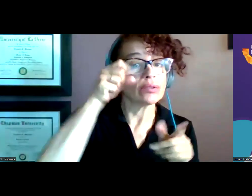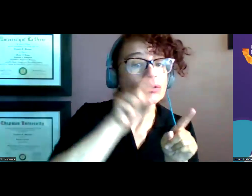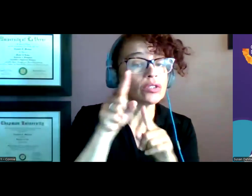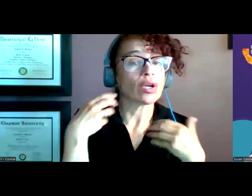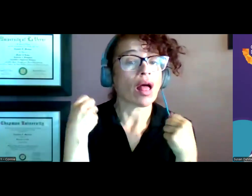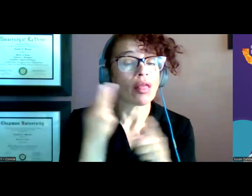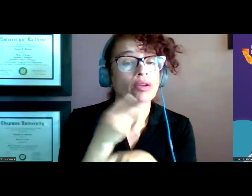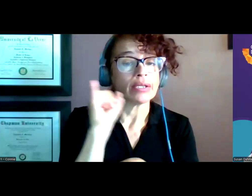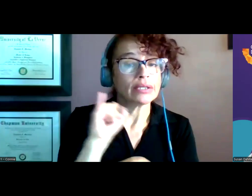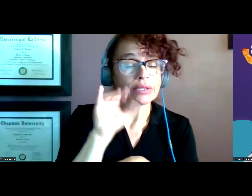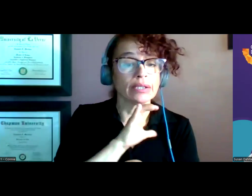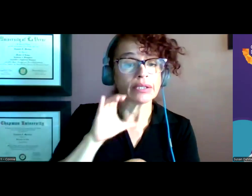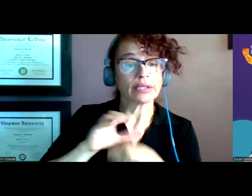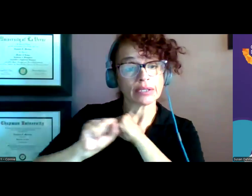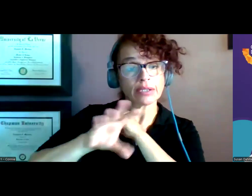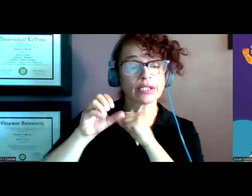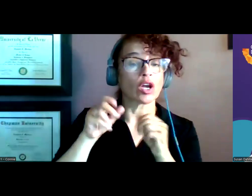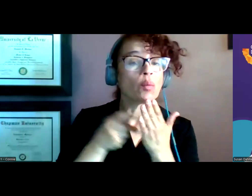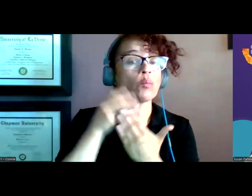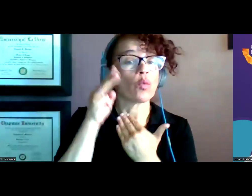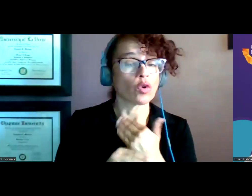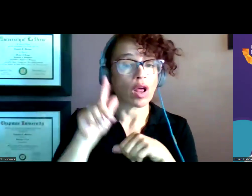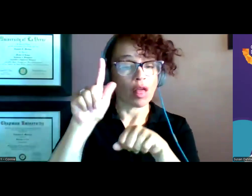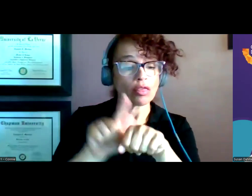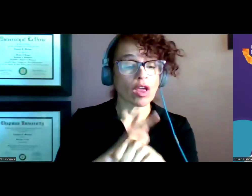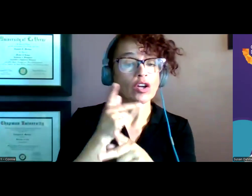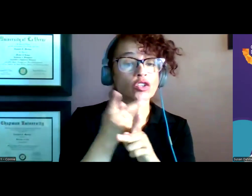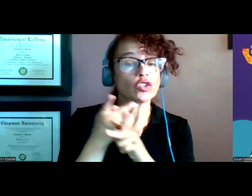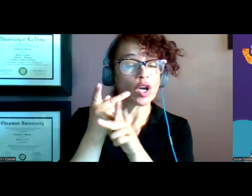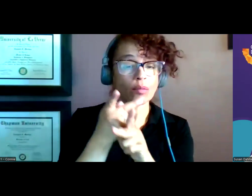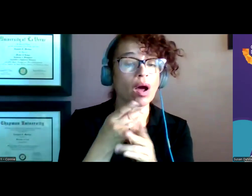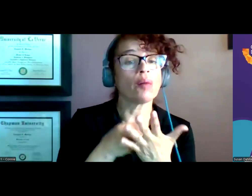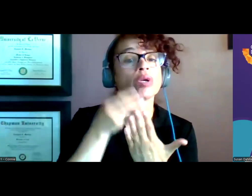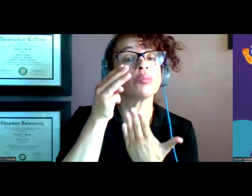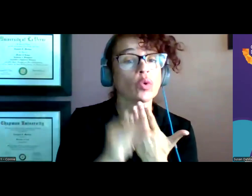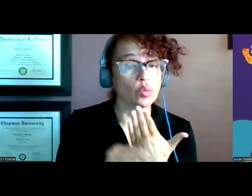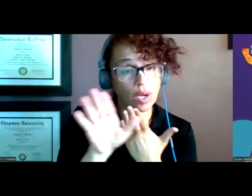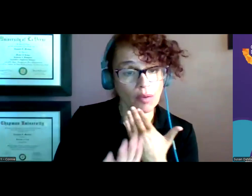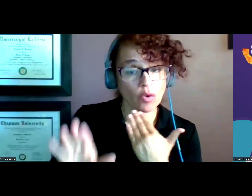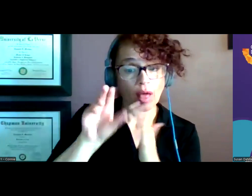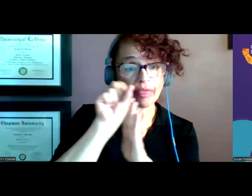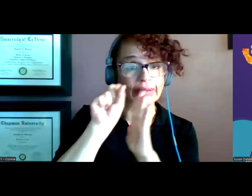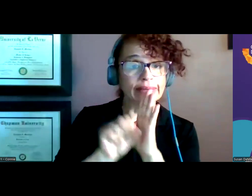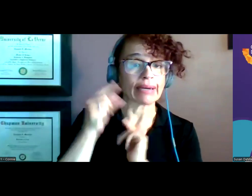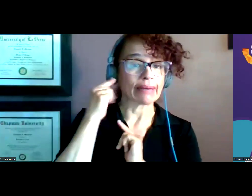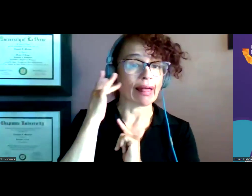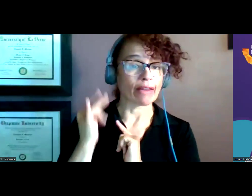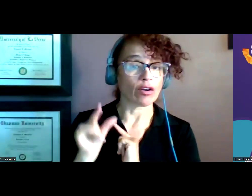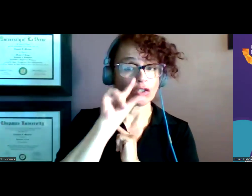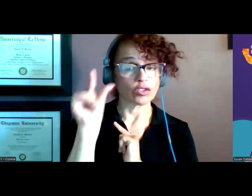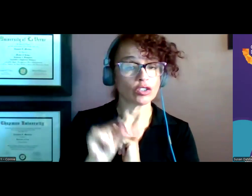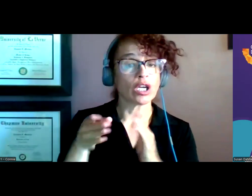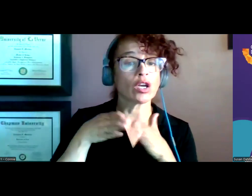health insurance counseling and advocacy programs and our long-term care ombudsman programs around the state. We held a